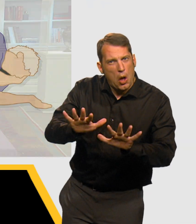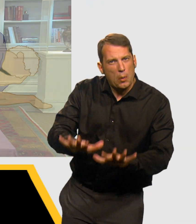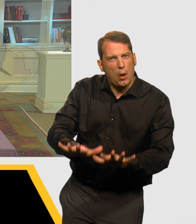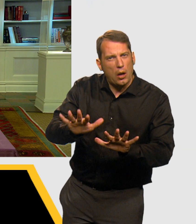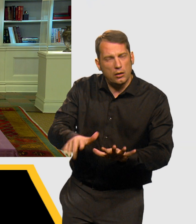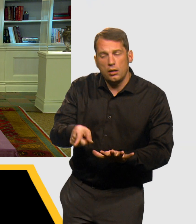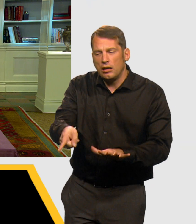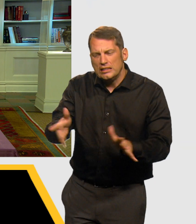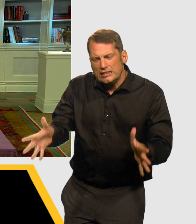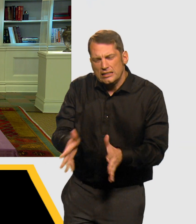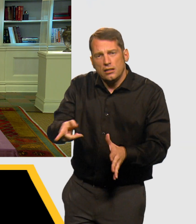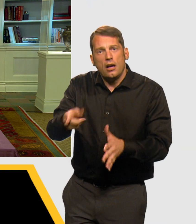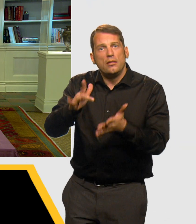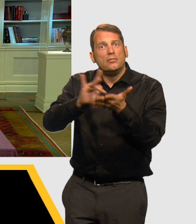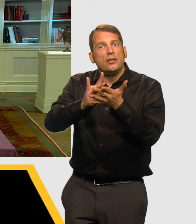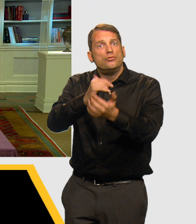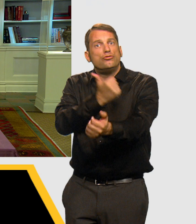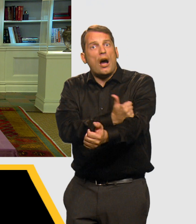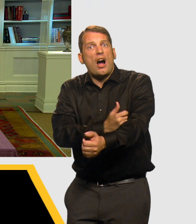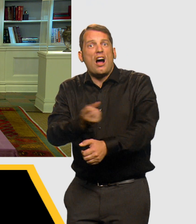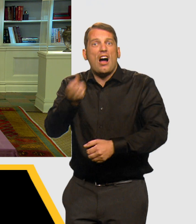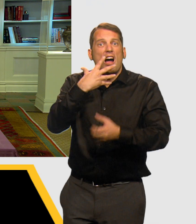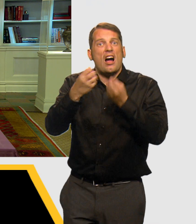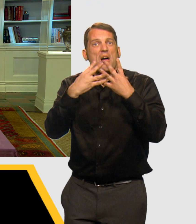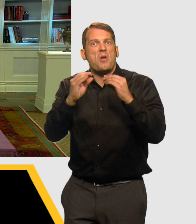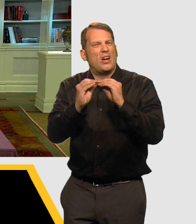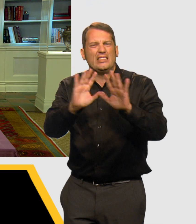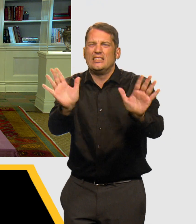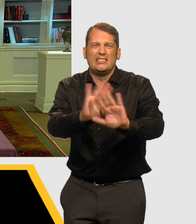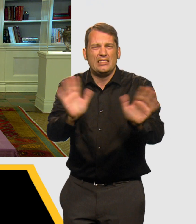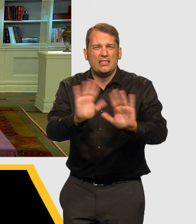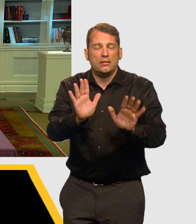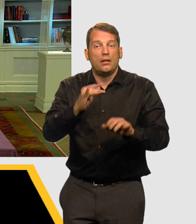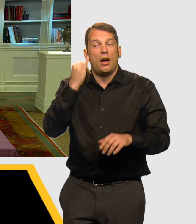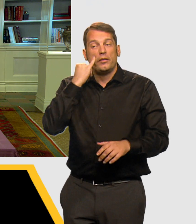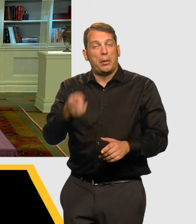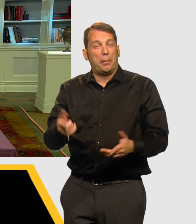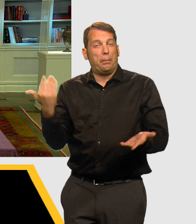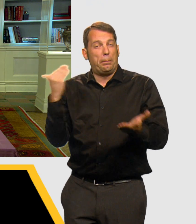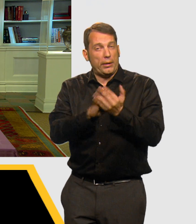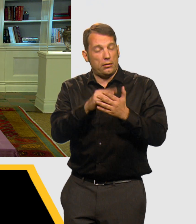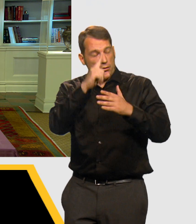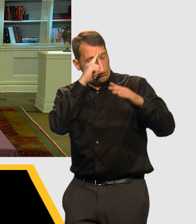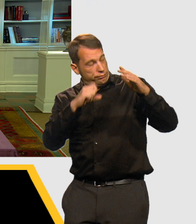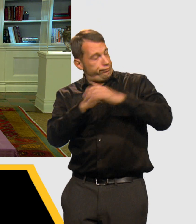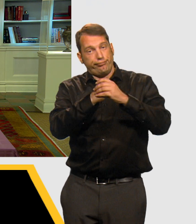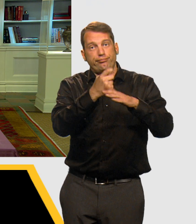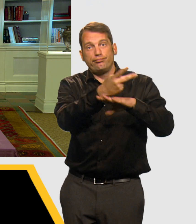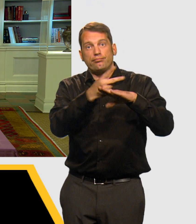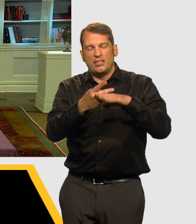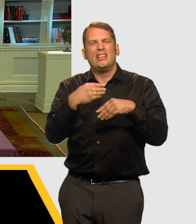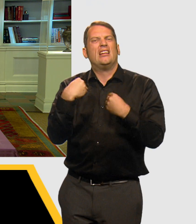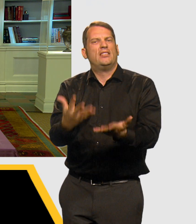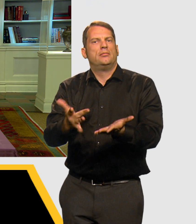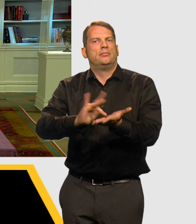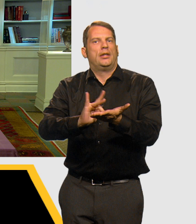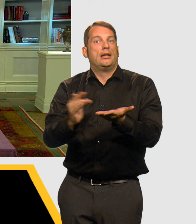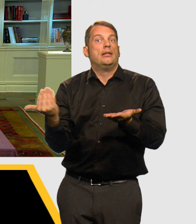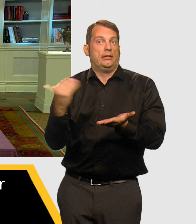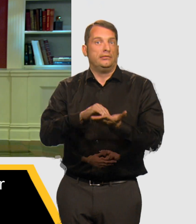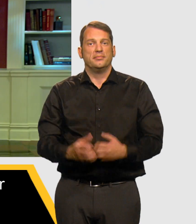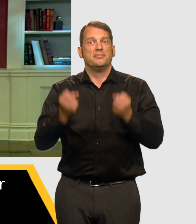calm and encourage them not to take more opioids. If the overdose does reoccur, give another dose of